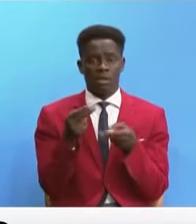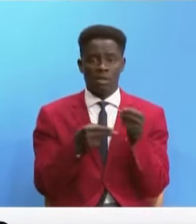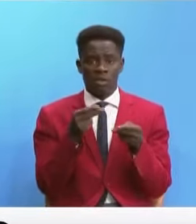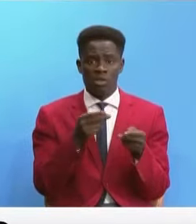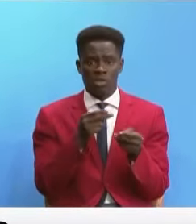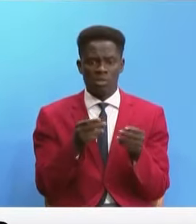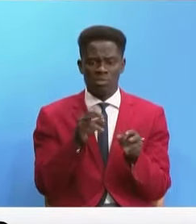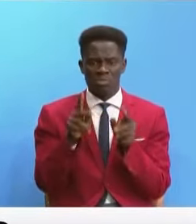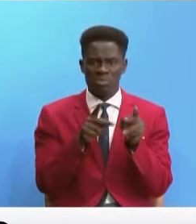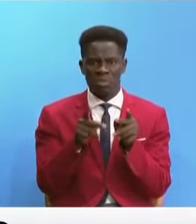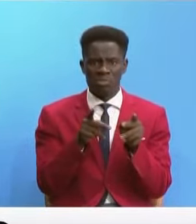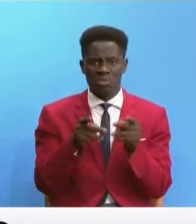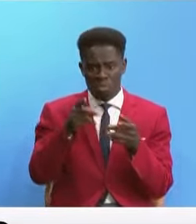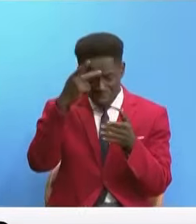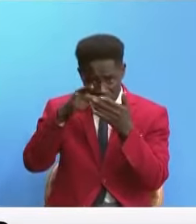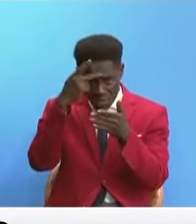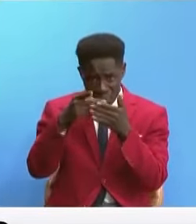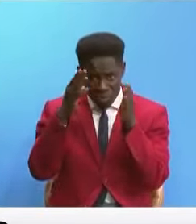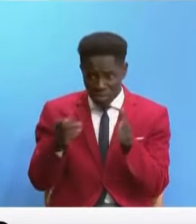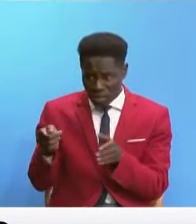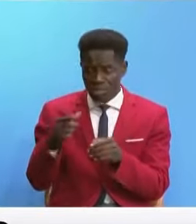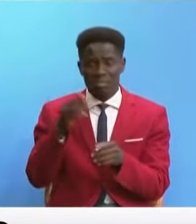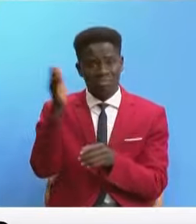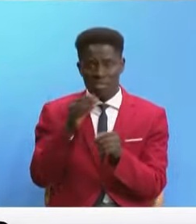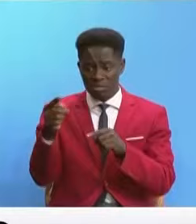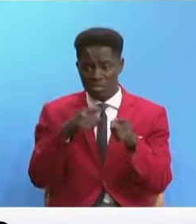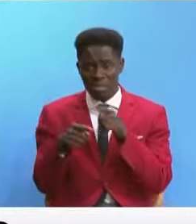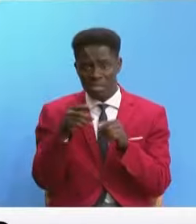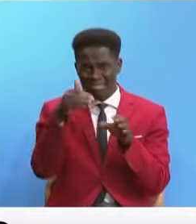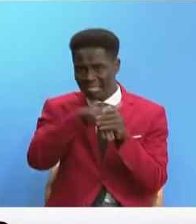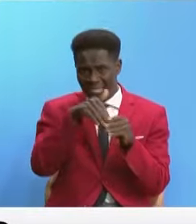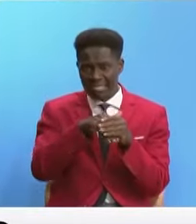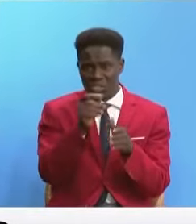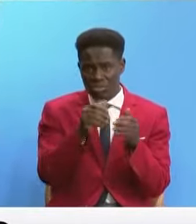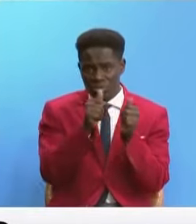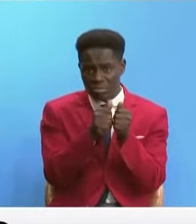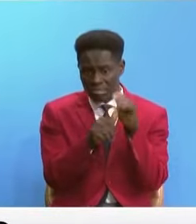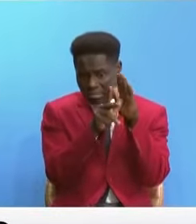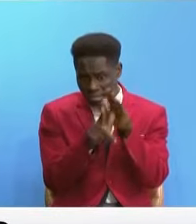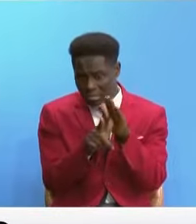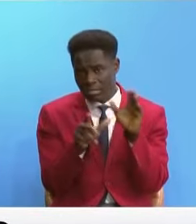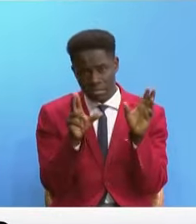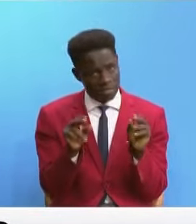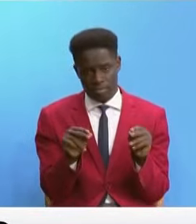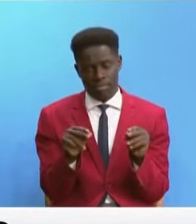hope that even this year they will do the best. Yeah, what is needed is